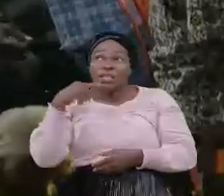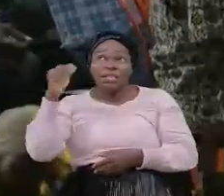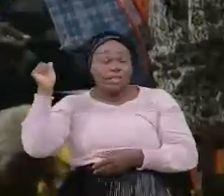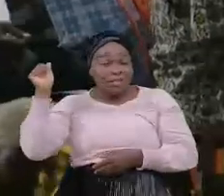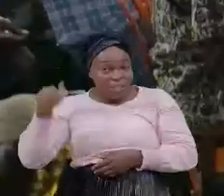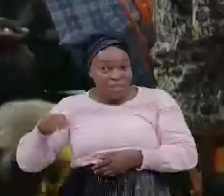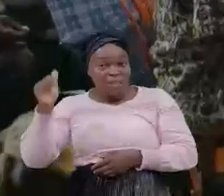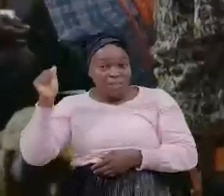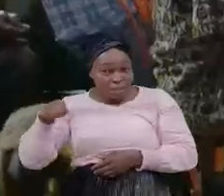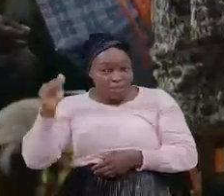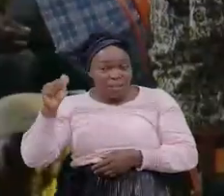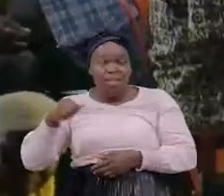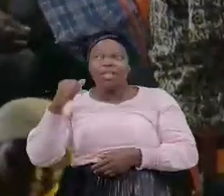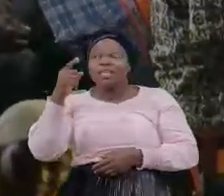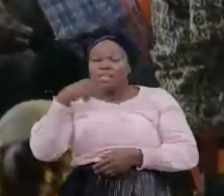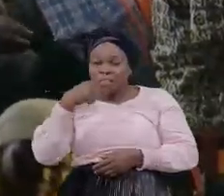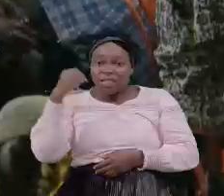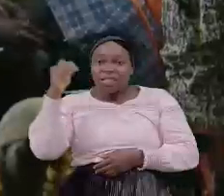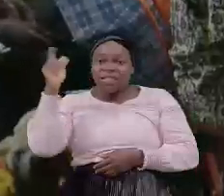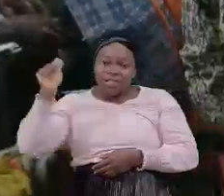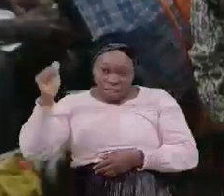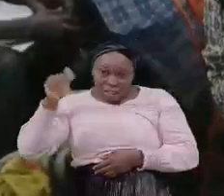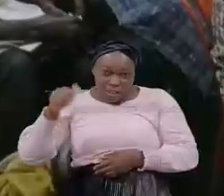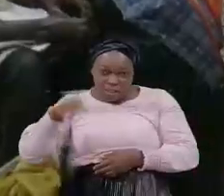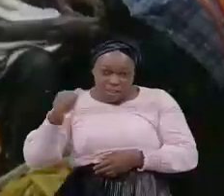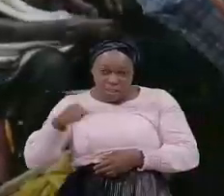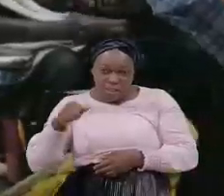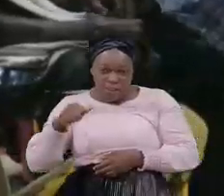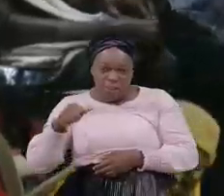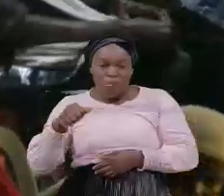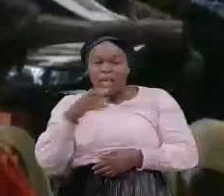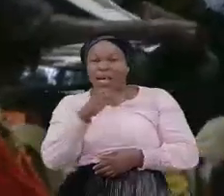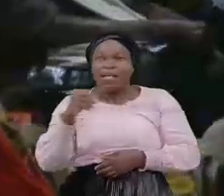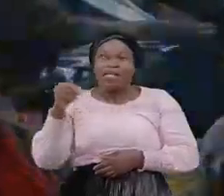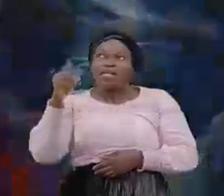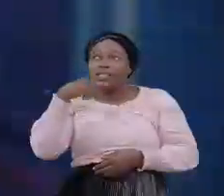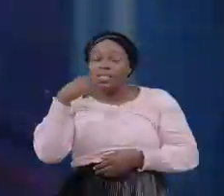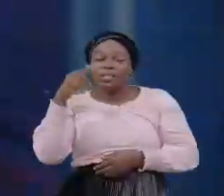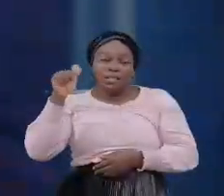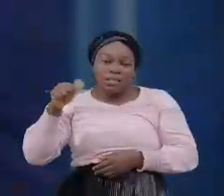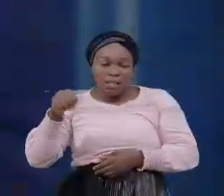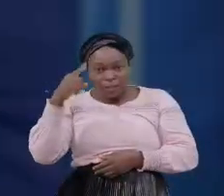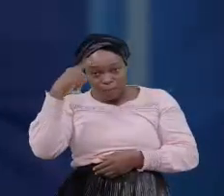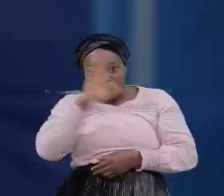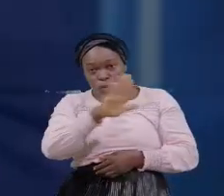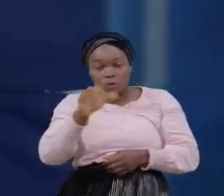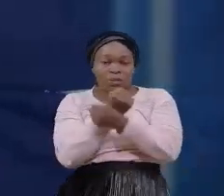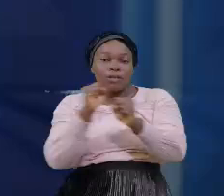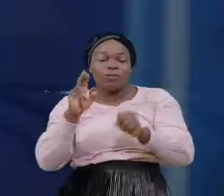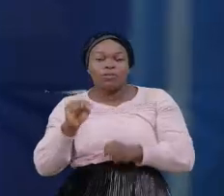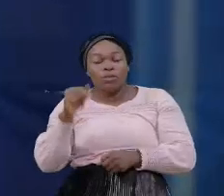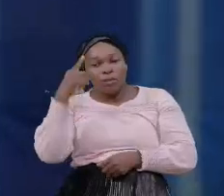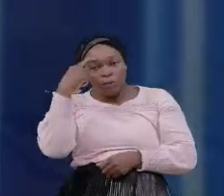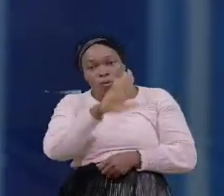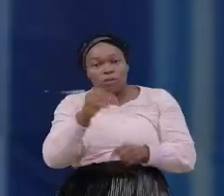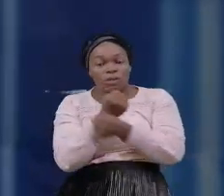say now. It says yes for your salvation tonight. It says yes for your forgiveness